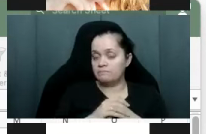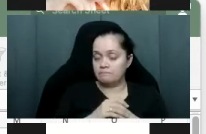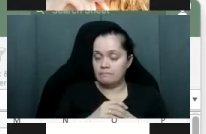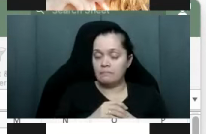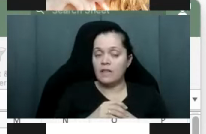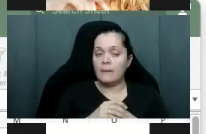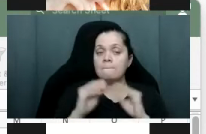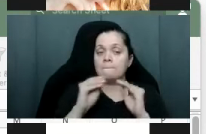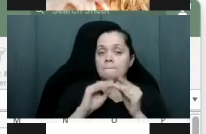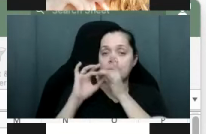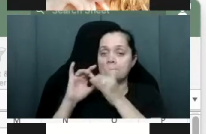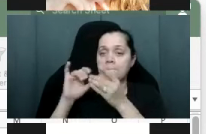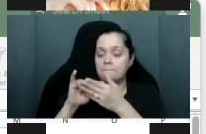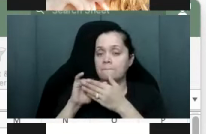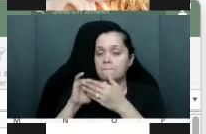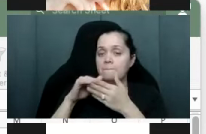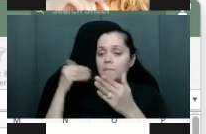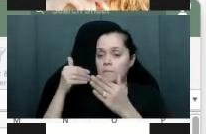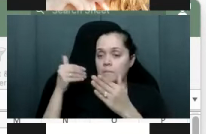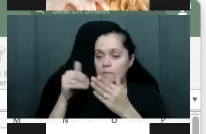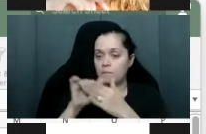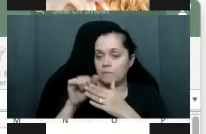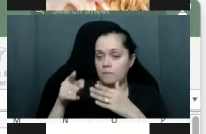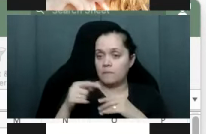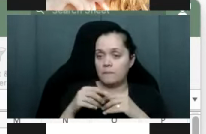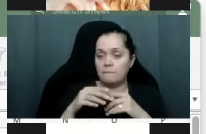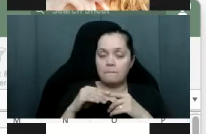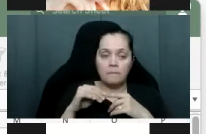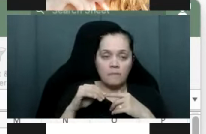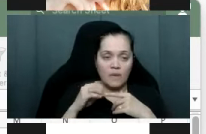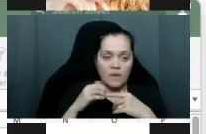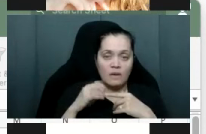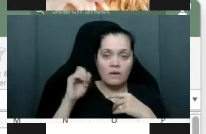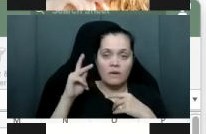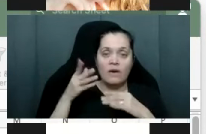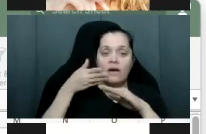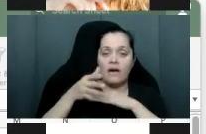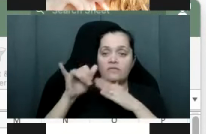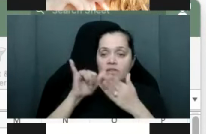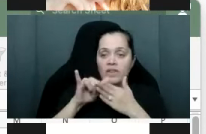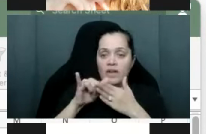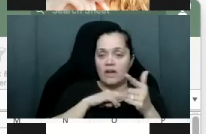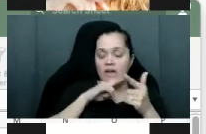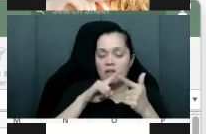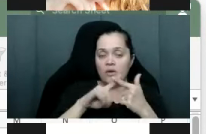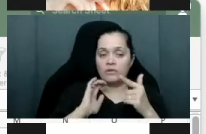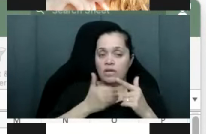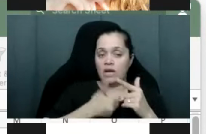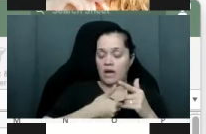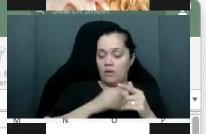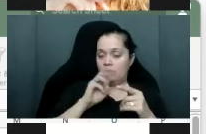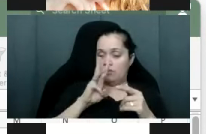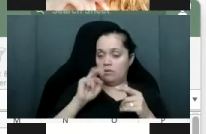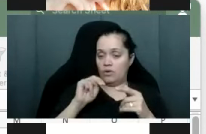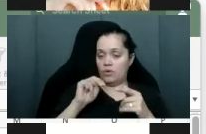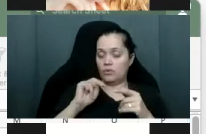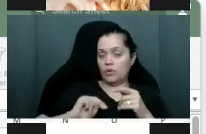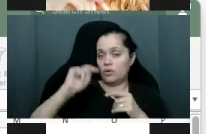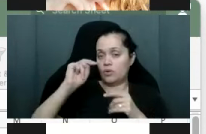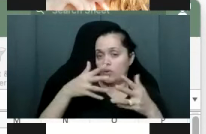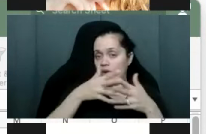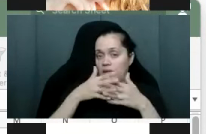More about that when we get close to it. All right, after that, we go to our own region, North America, which